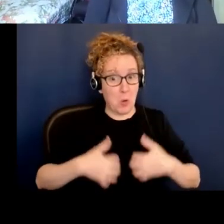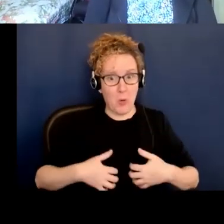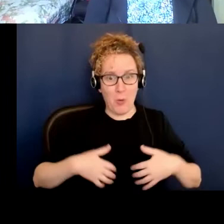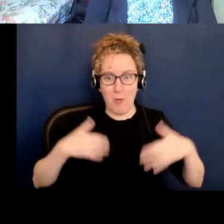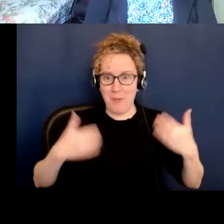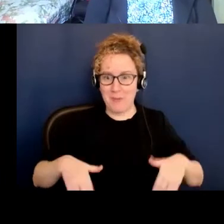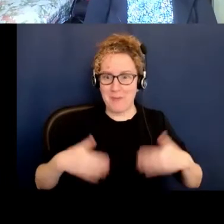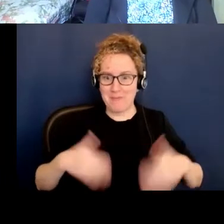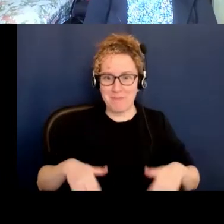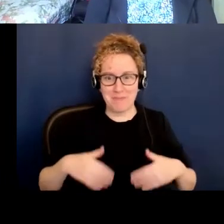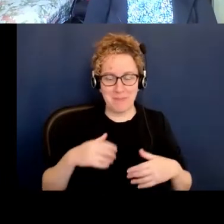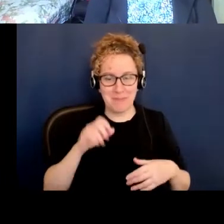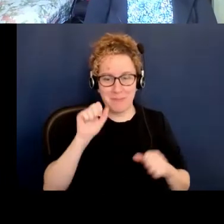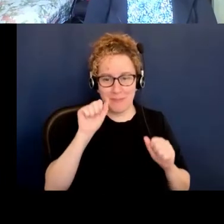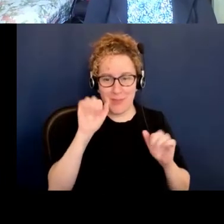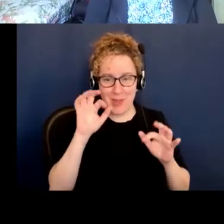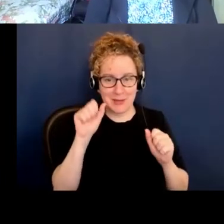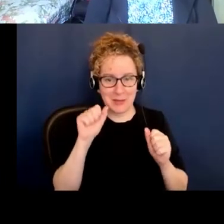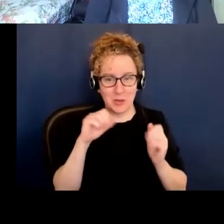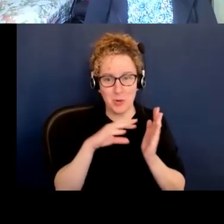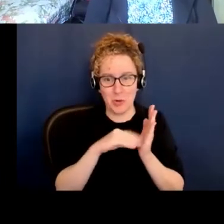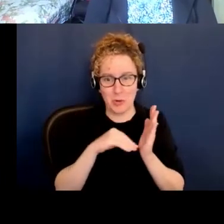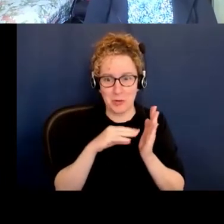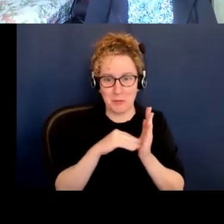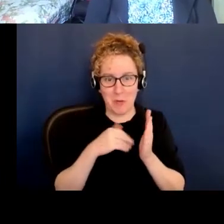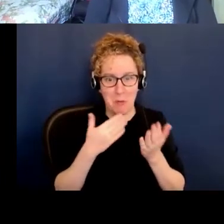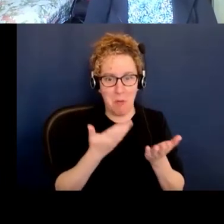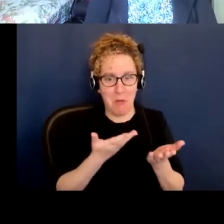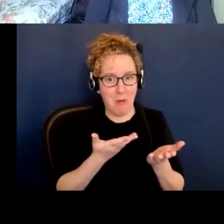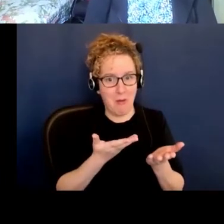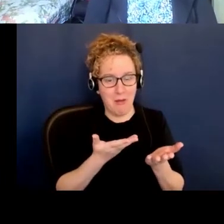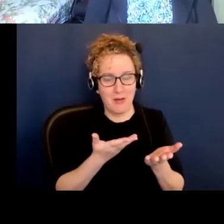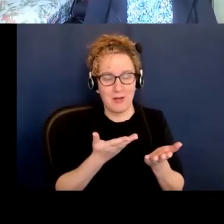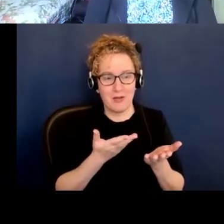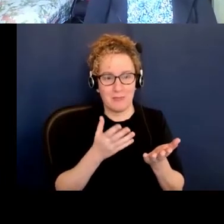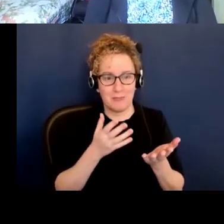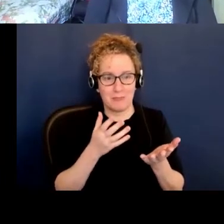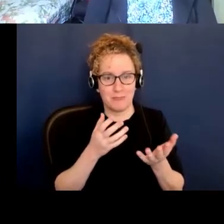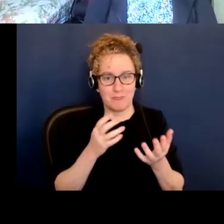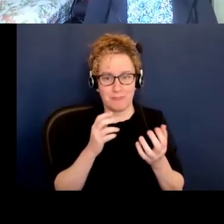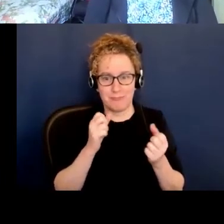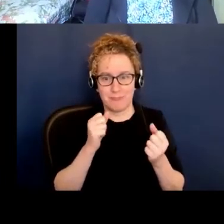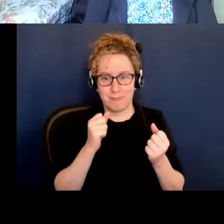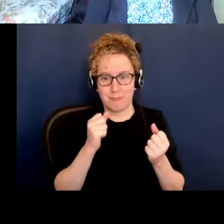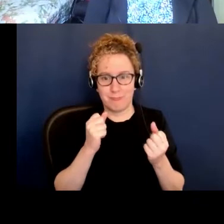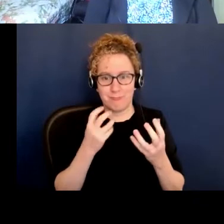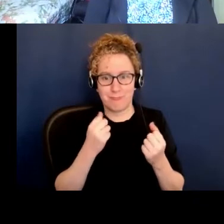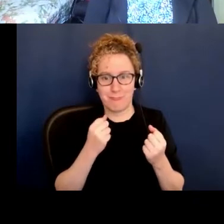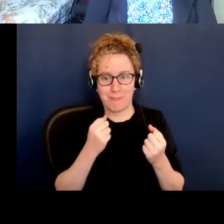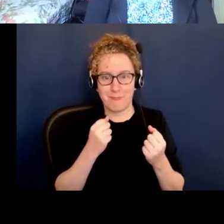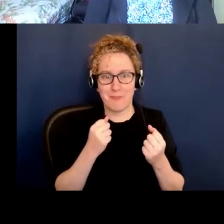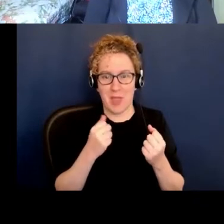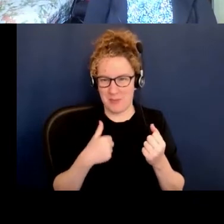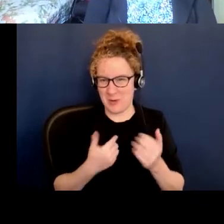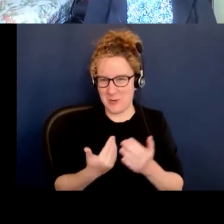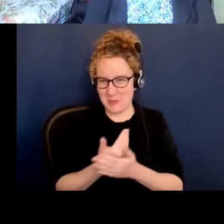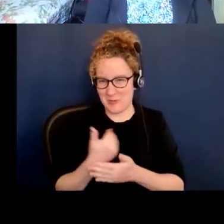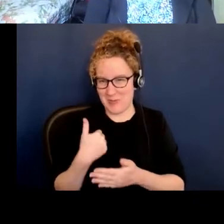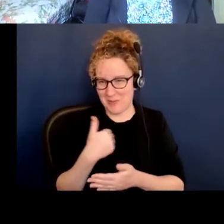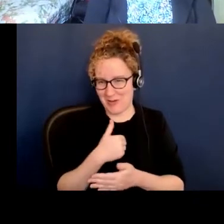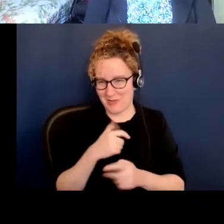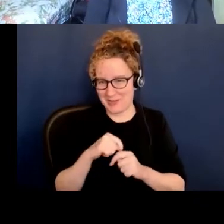Quite amazing to learn from as a new member of the team, because it's a great way to get to a lot